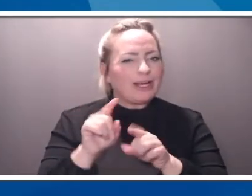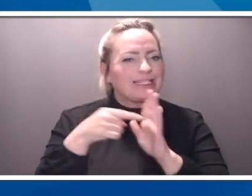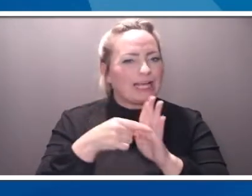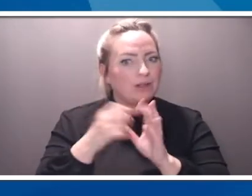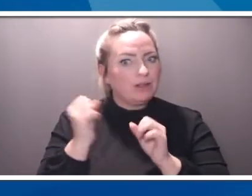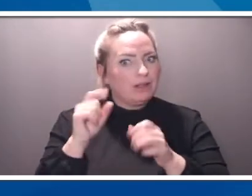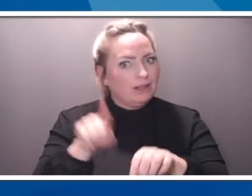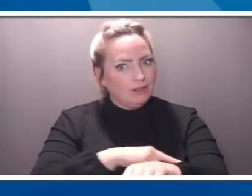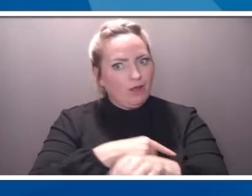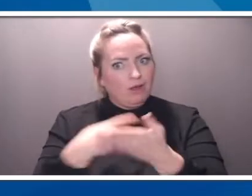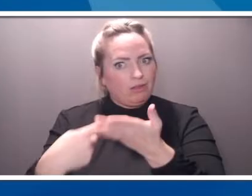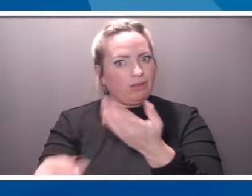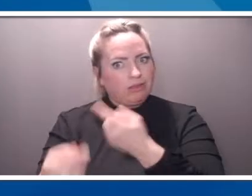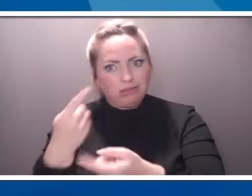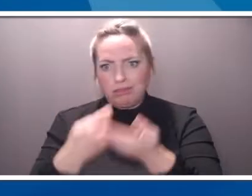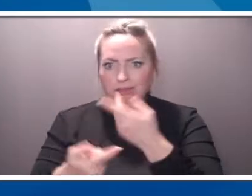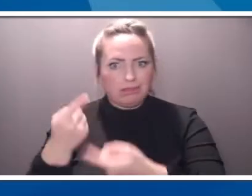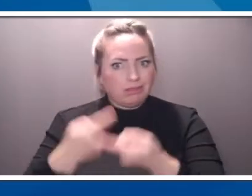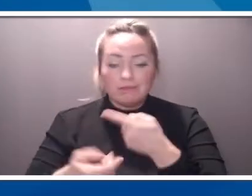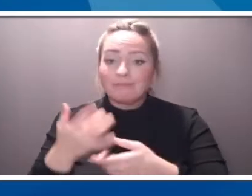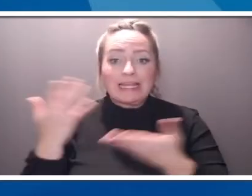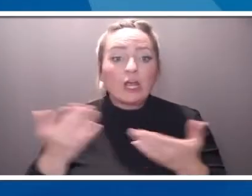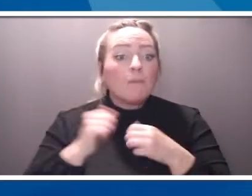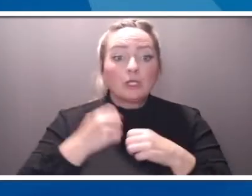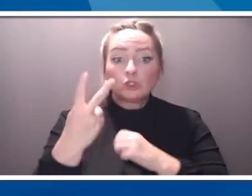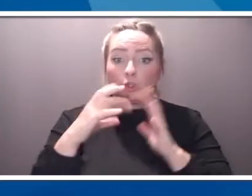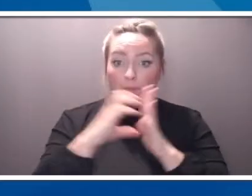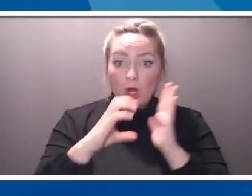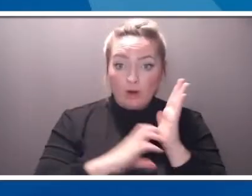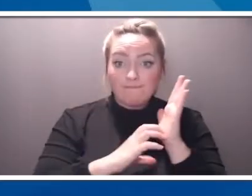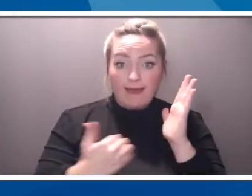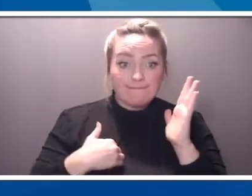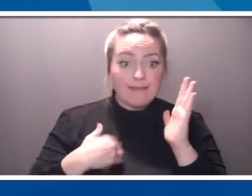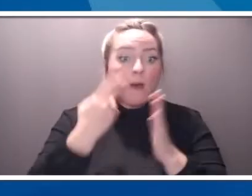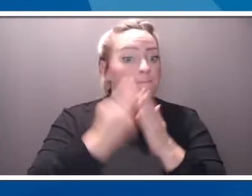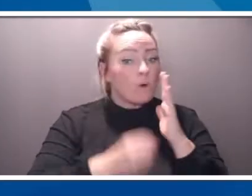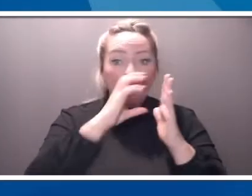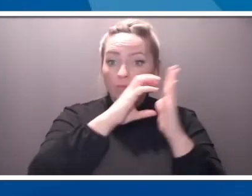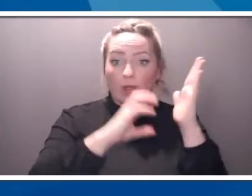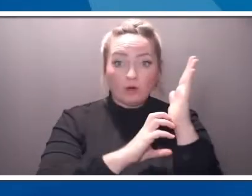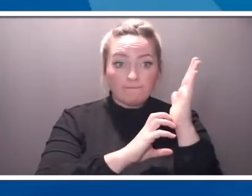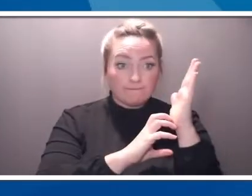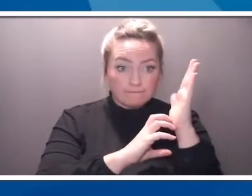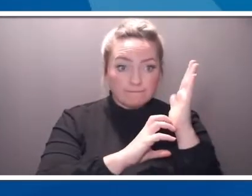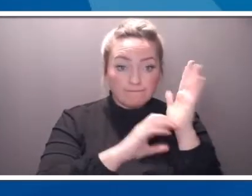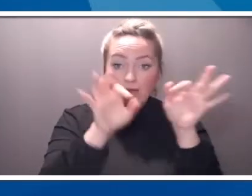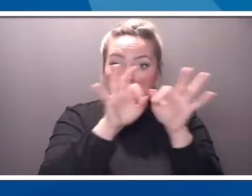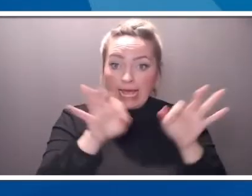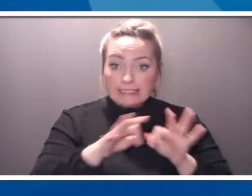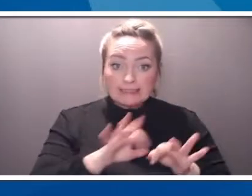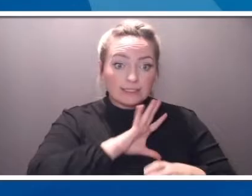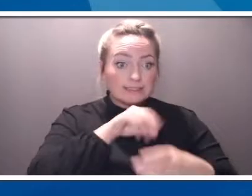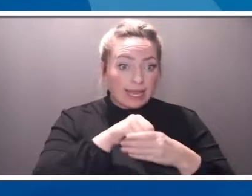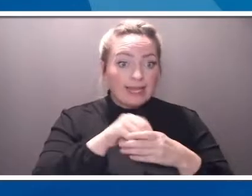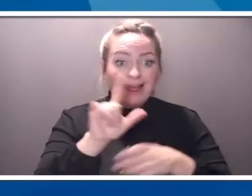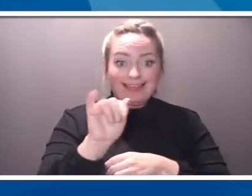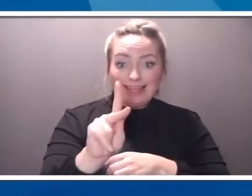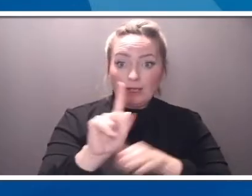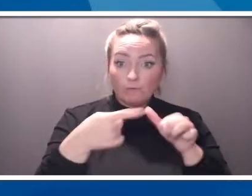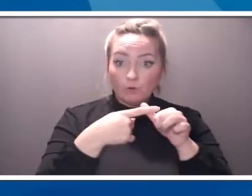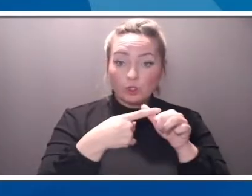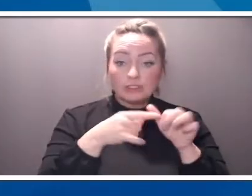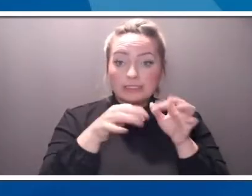had a similar examples. We had a long rant about this together. We have two paragraphs here. Both paragraphs of